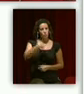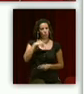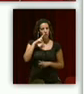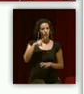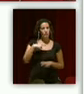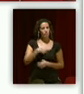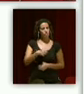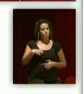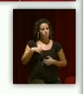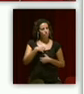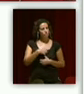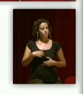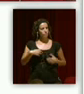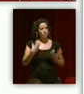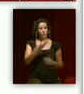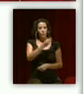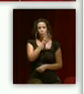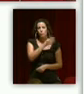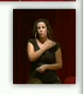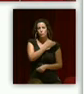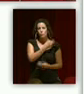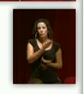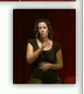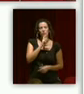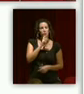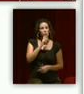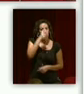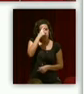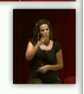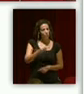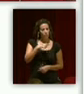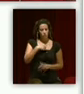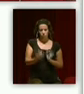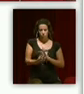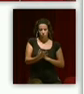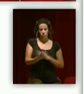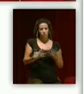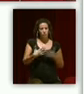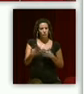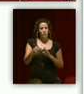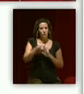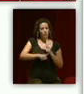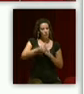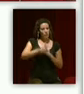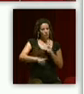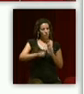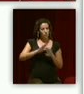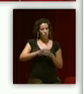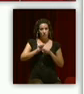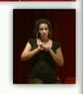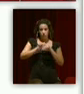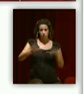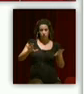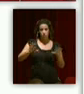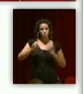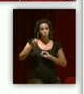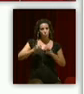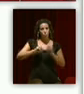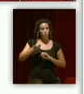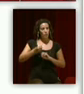By reading many mails and mailing, I realized that this was an ongoing concern among the visually impaired.